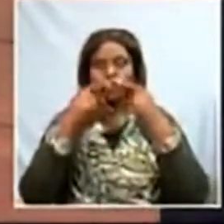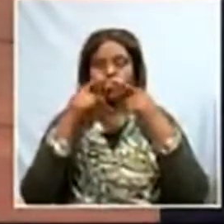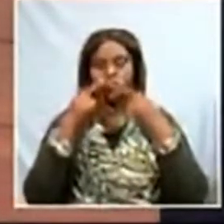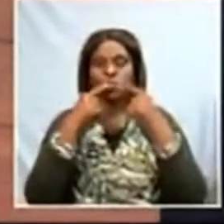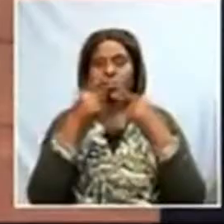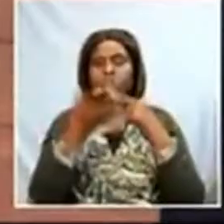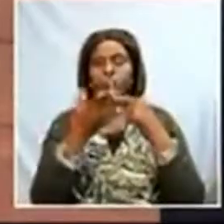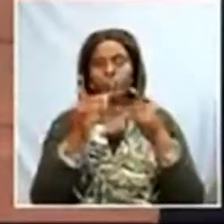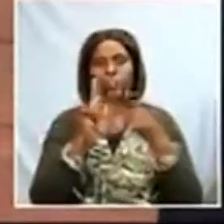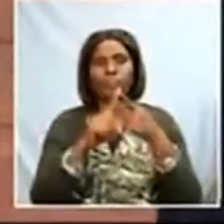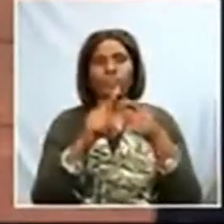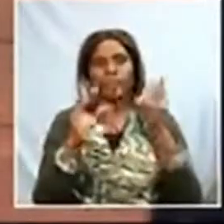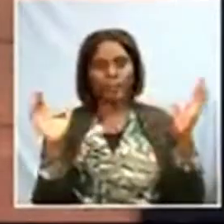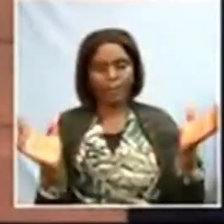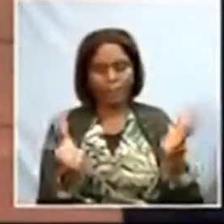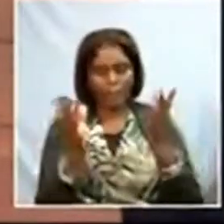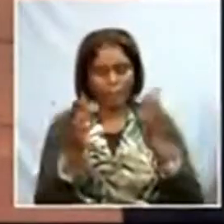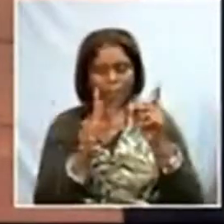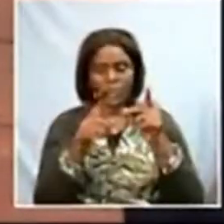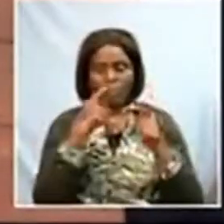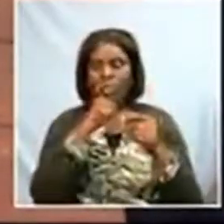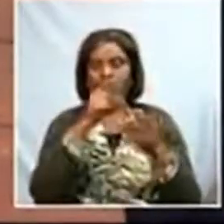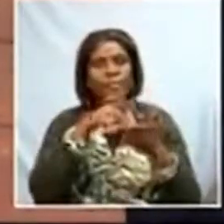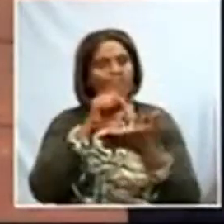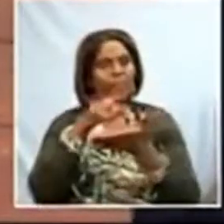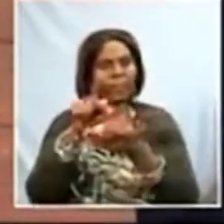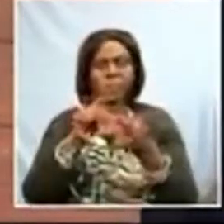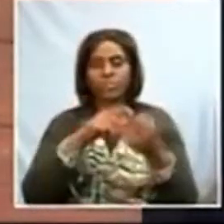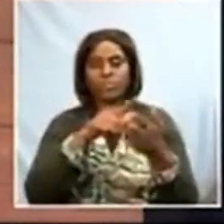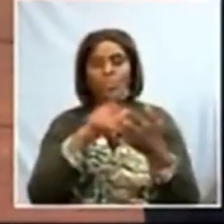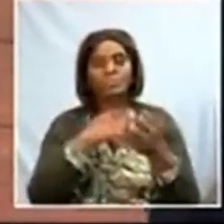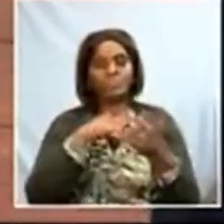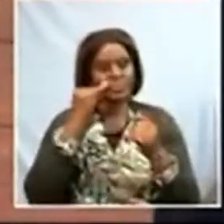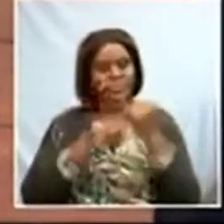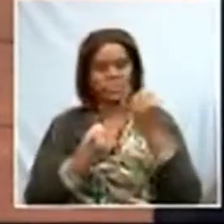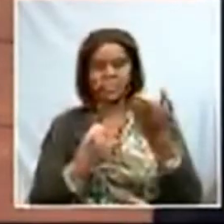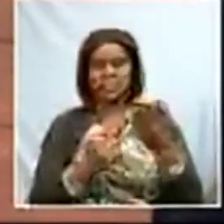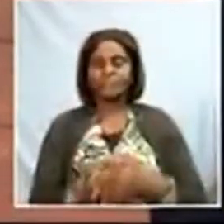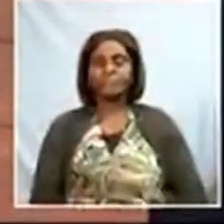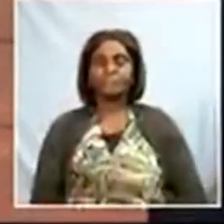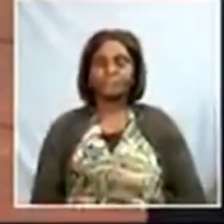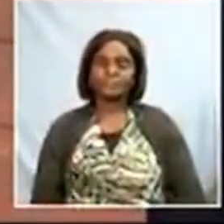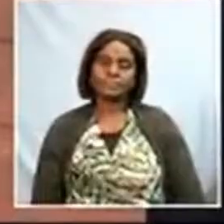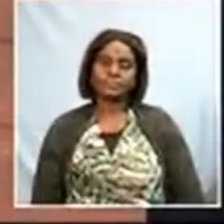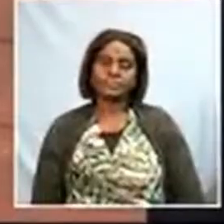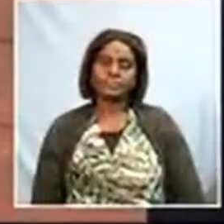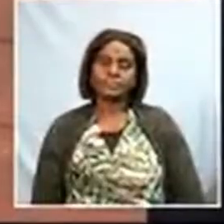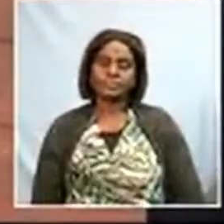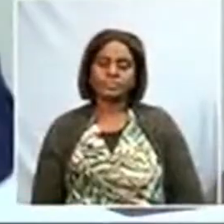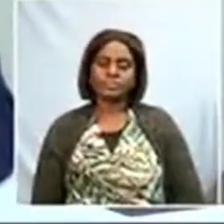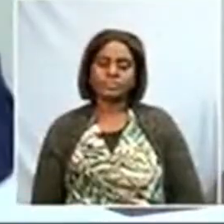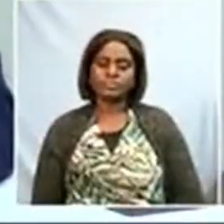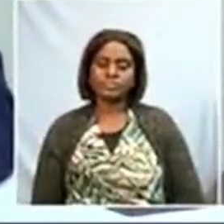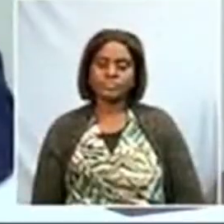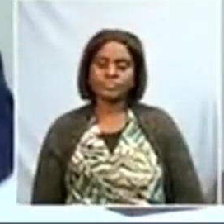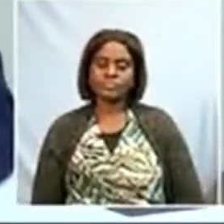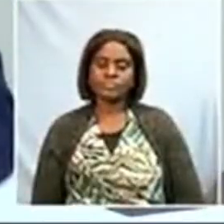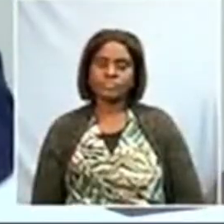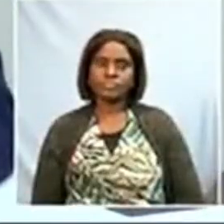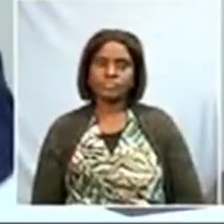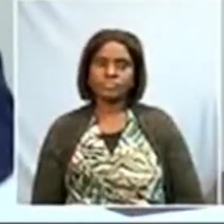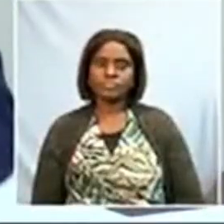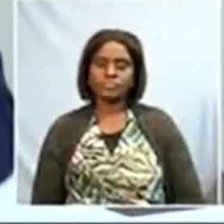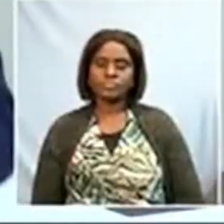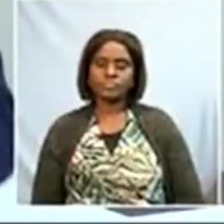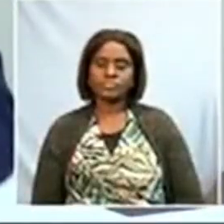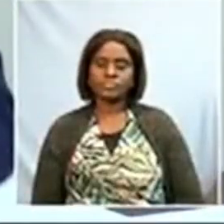notices to encourage these defaulters to pay? I think I end there. Thank you very much. Council Secretary?